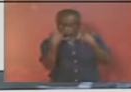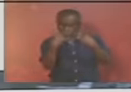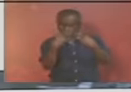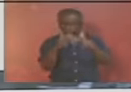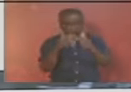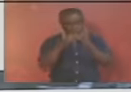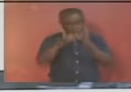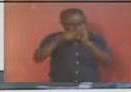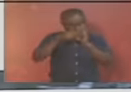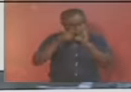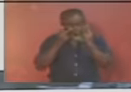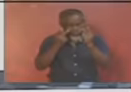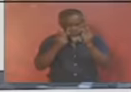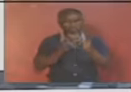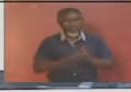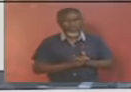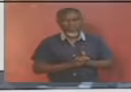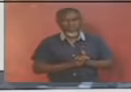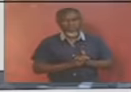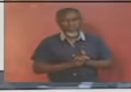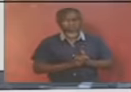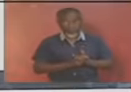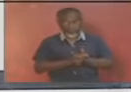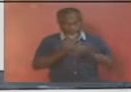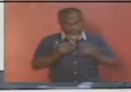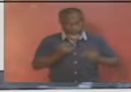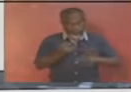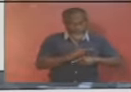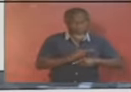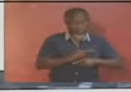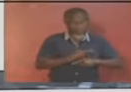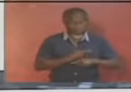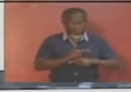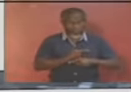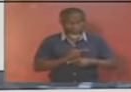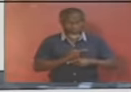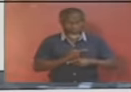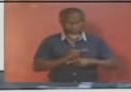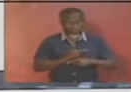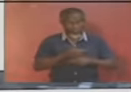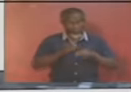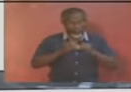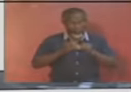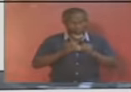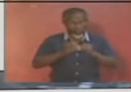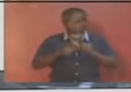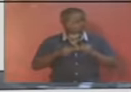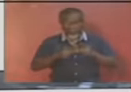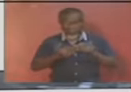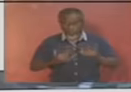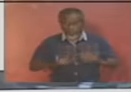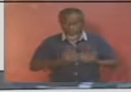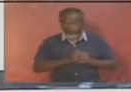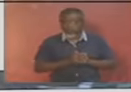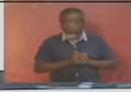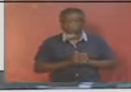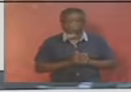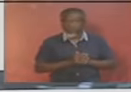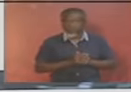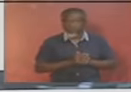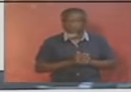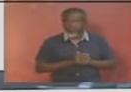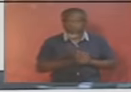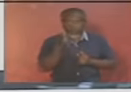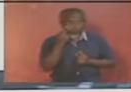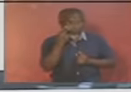public. The epidemiologic update for today is as follows. May I have the first slide, please? Looking at the data as